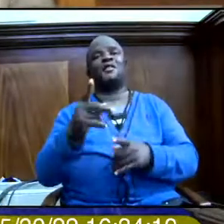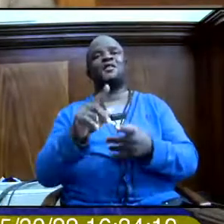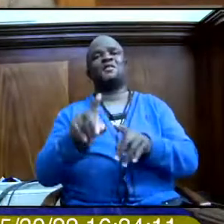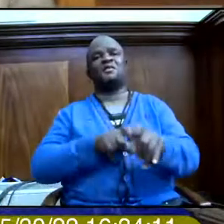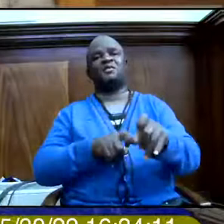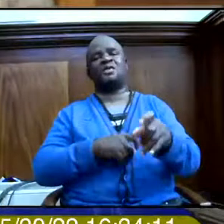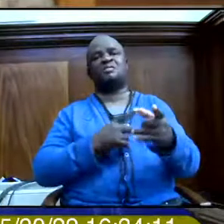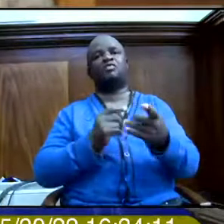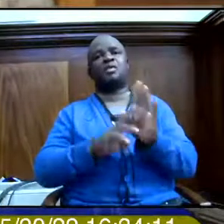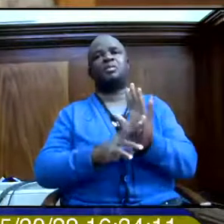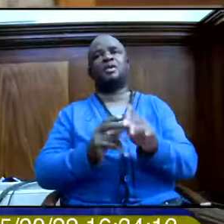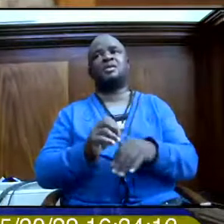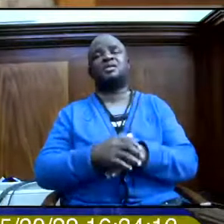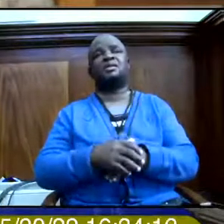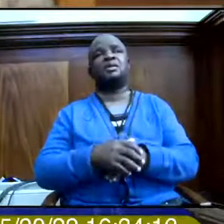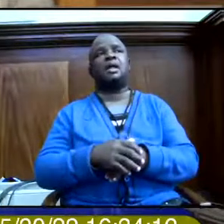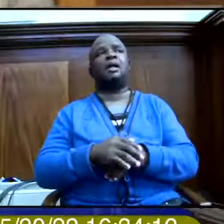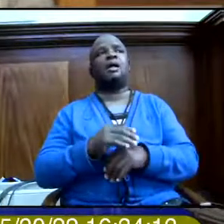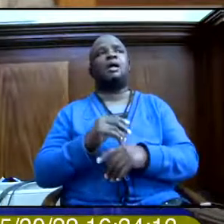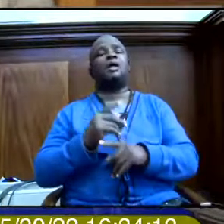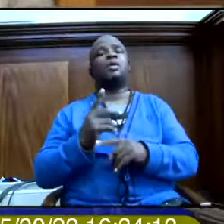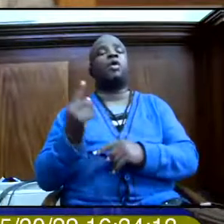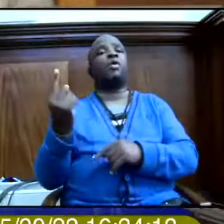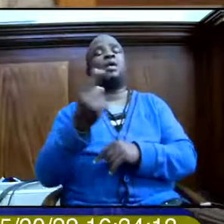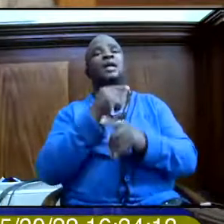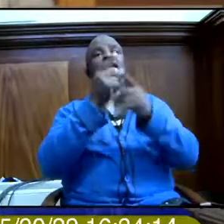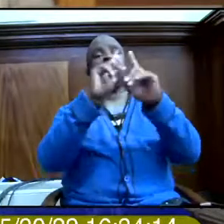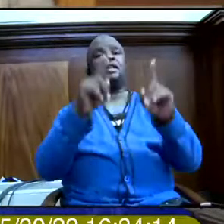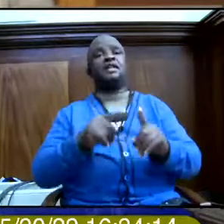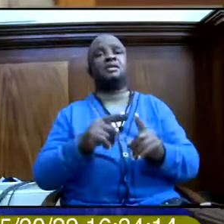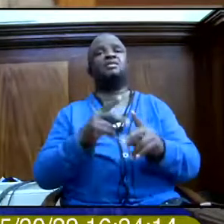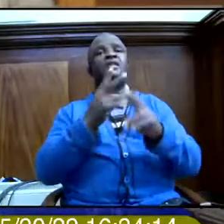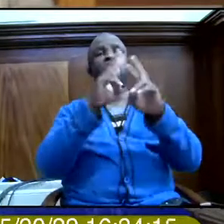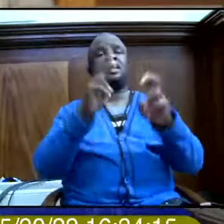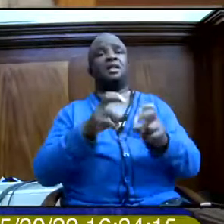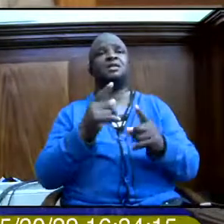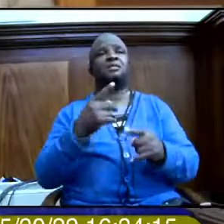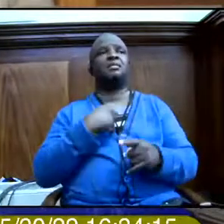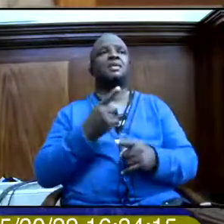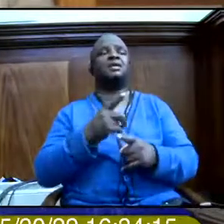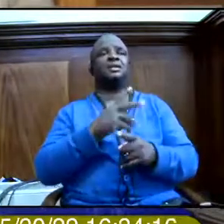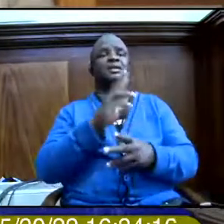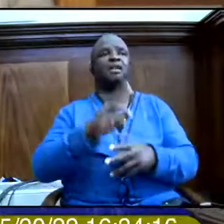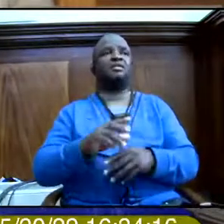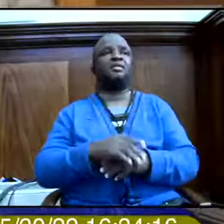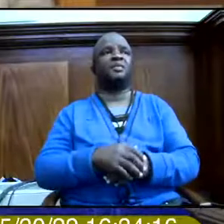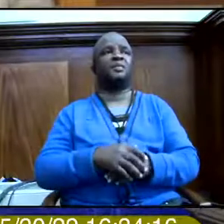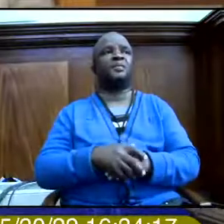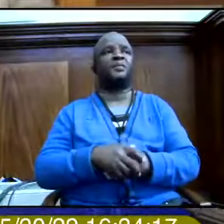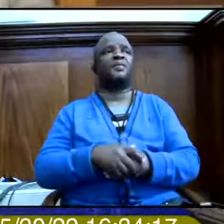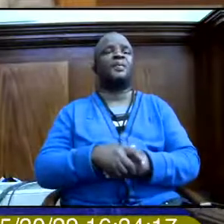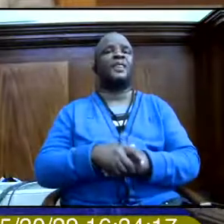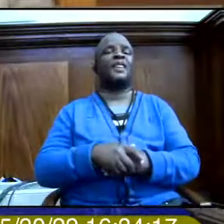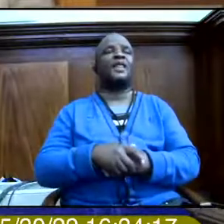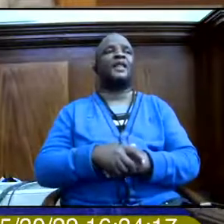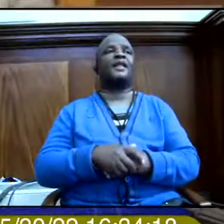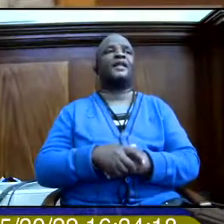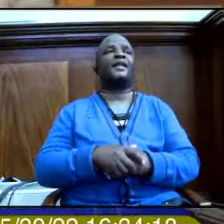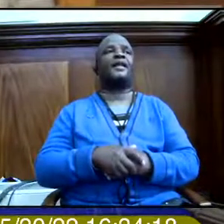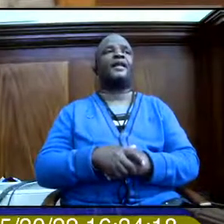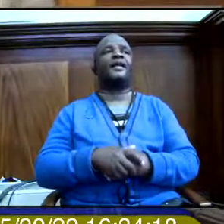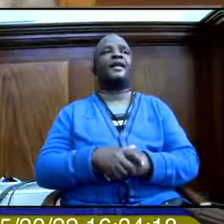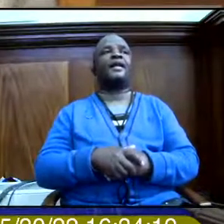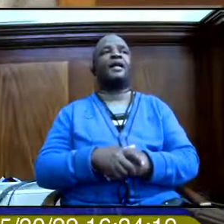so all the federations we must guide against that what what do i the